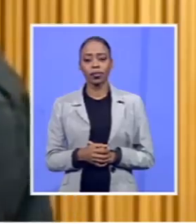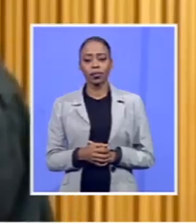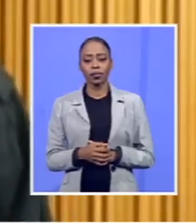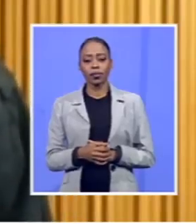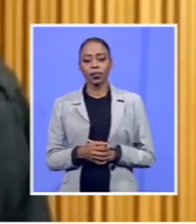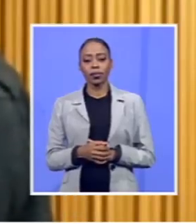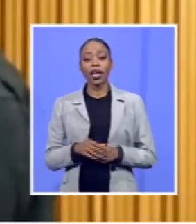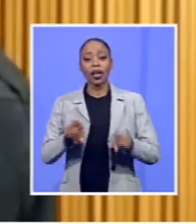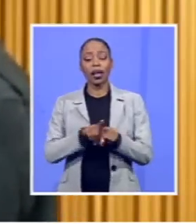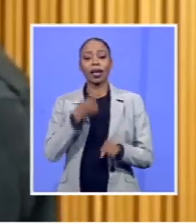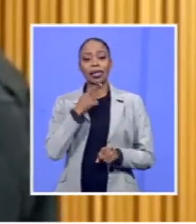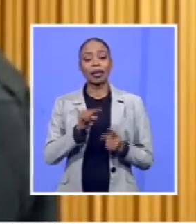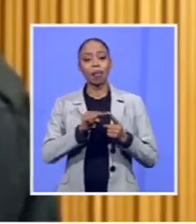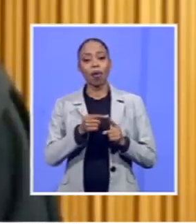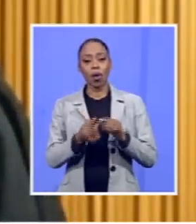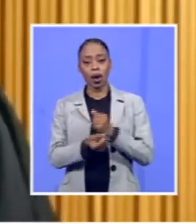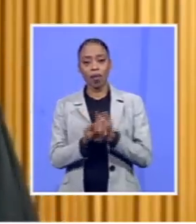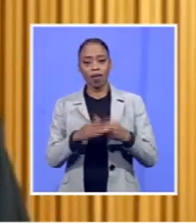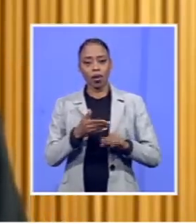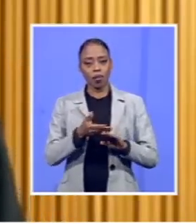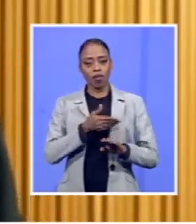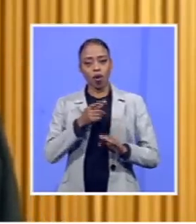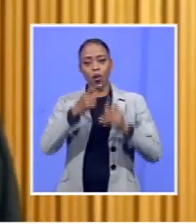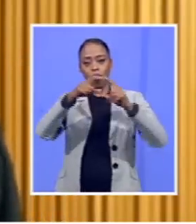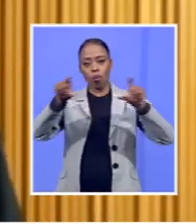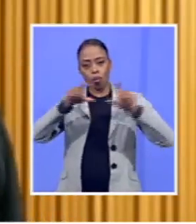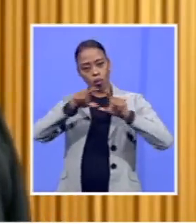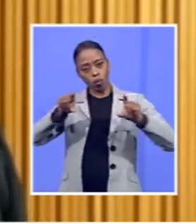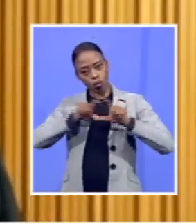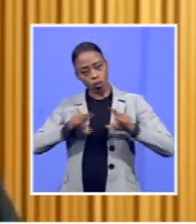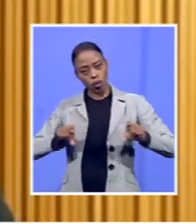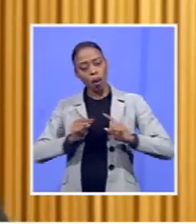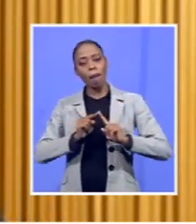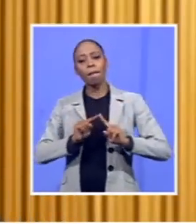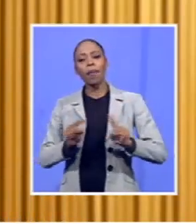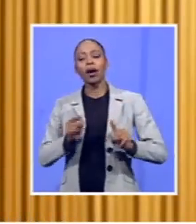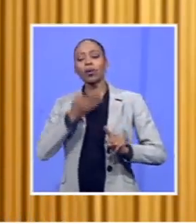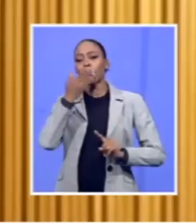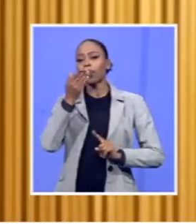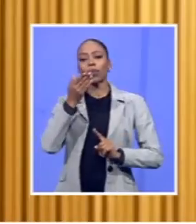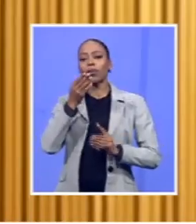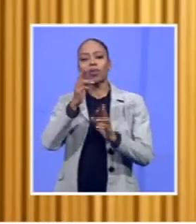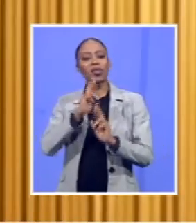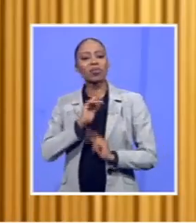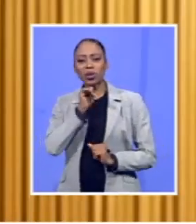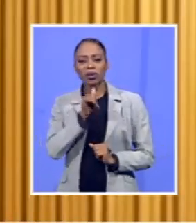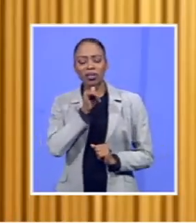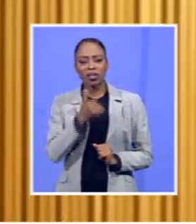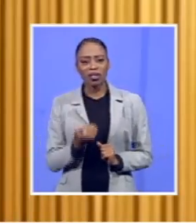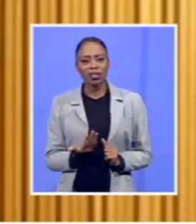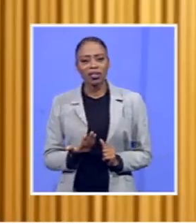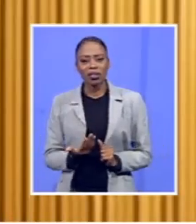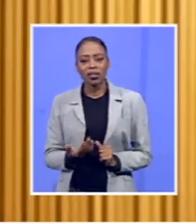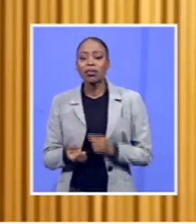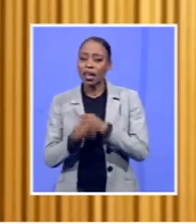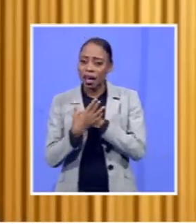And as I say, we make that point clearly in all those paragraphs, and nobody responded. We say,